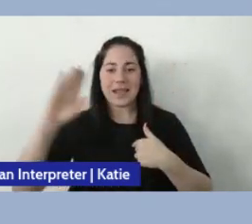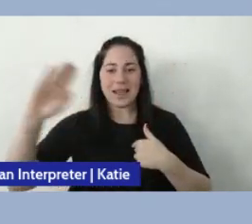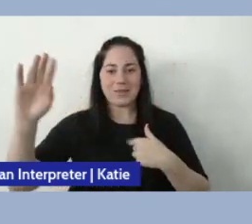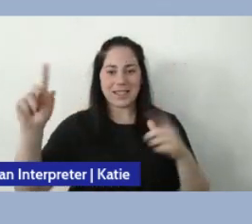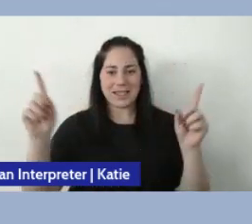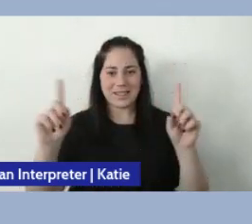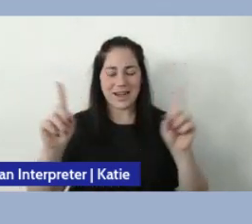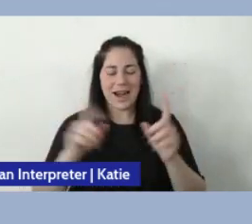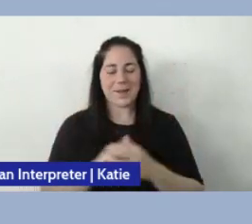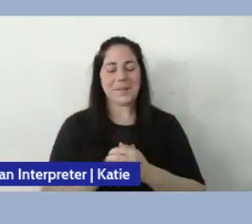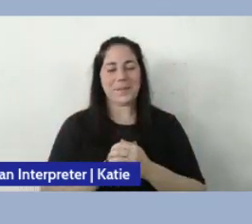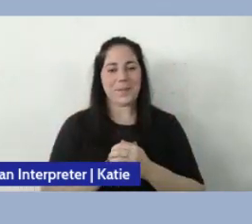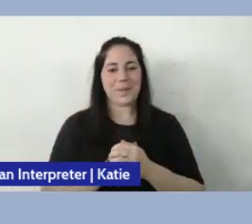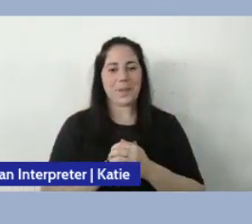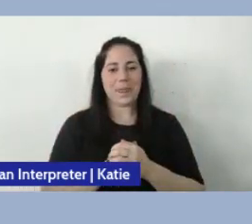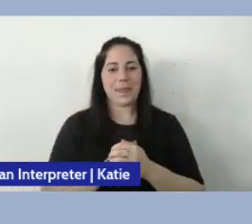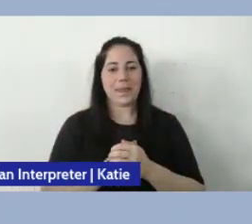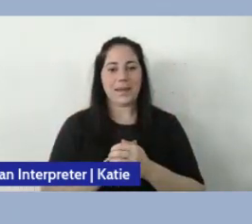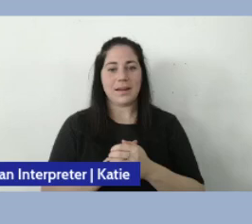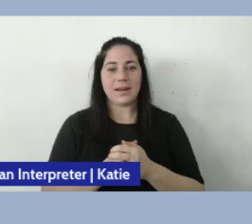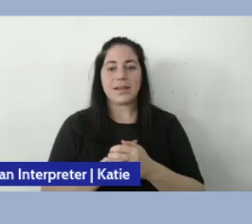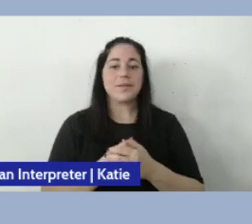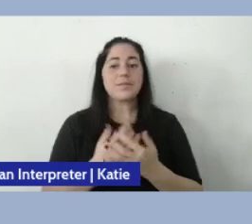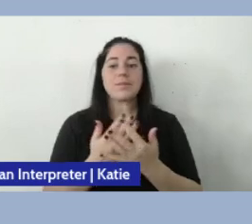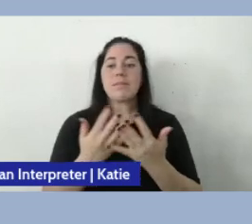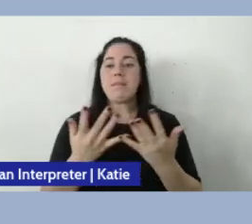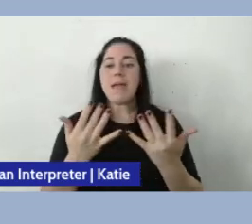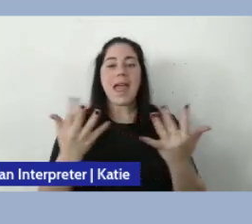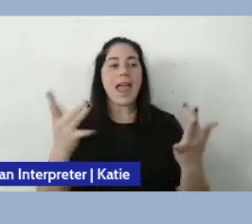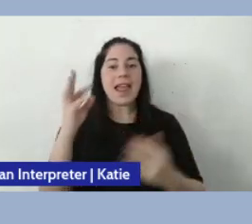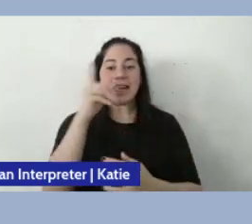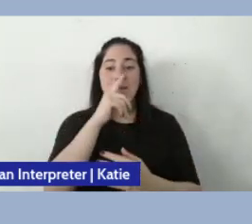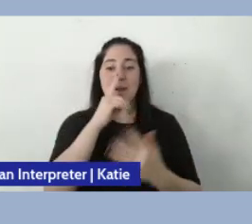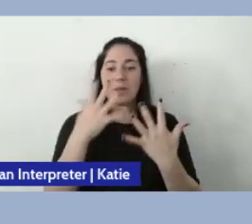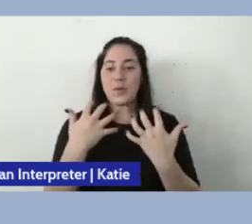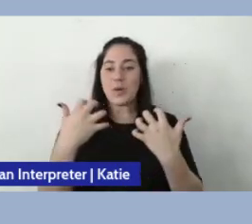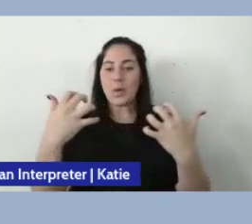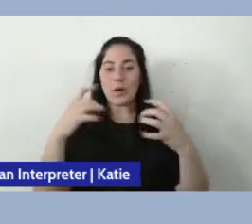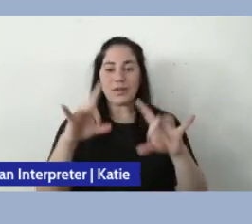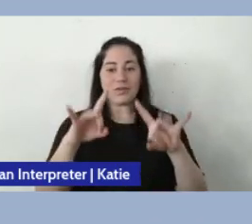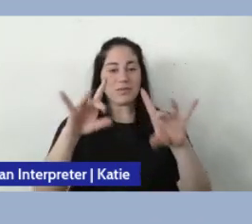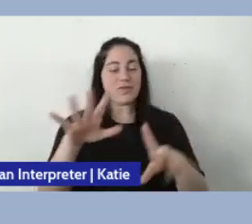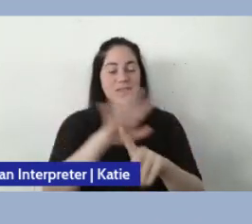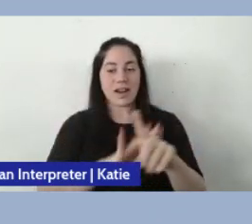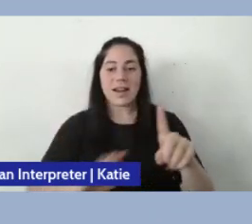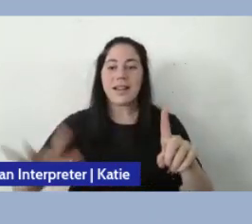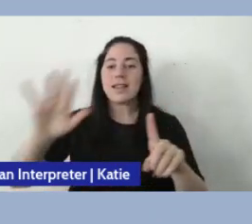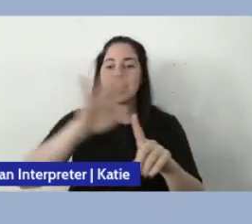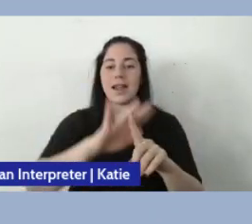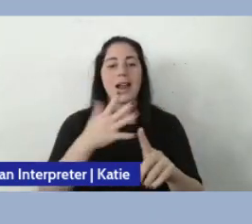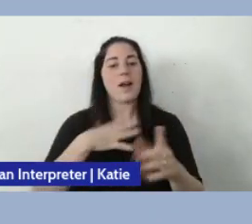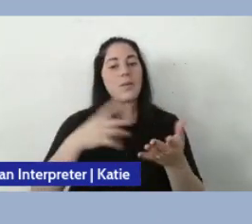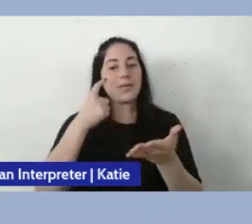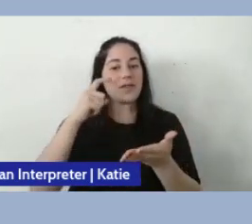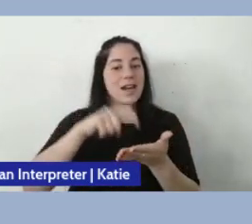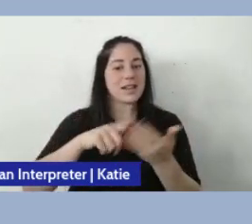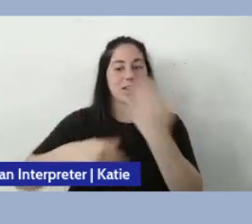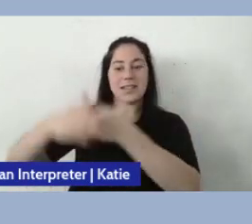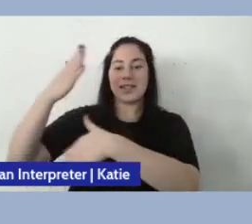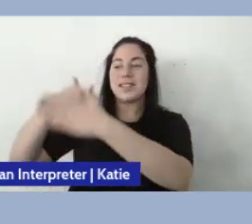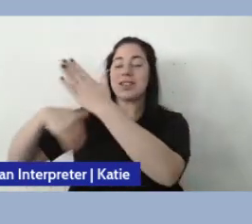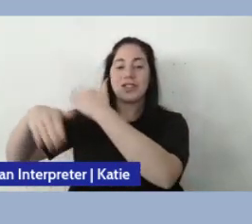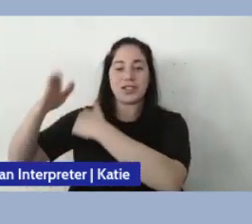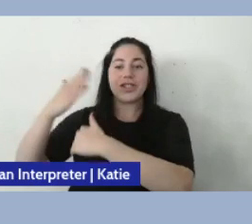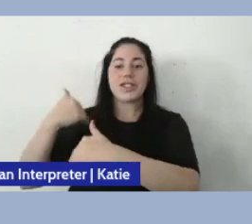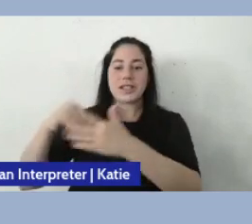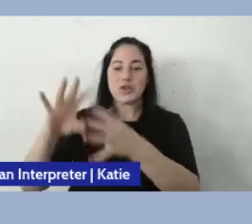launch. We have attendees from all around Australia today, and I'd like to acknowledge the traditional owners of the lands and waters around